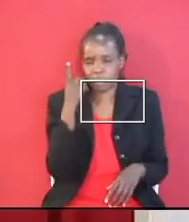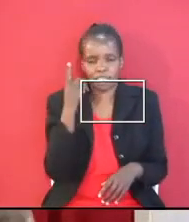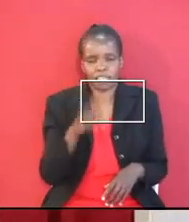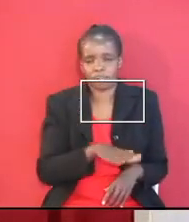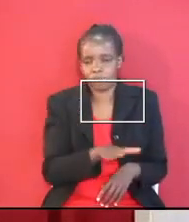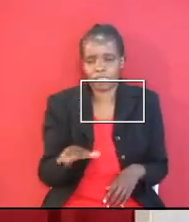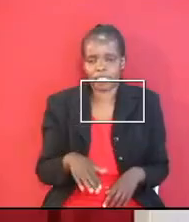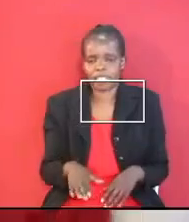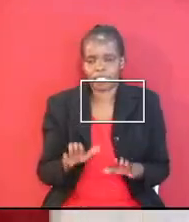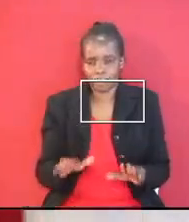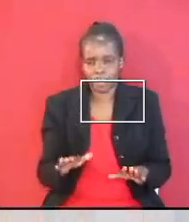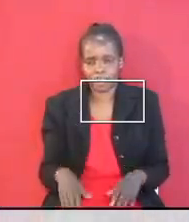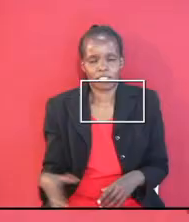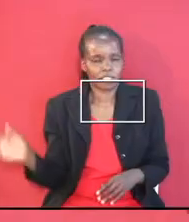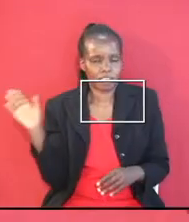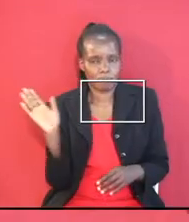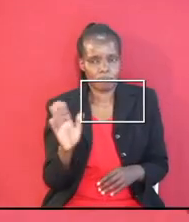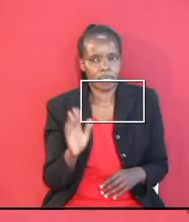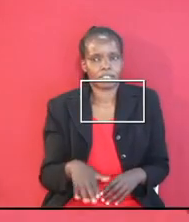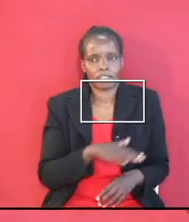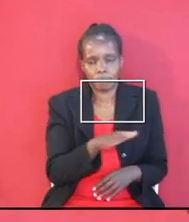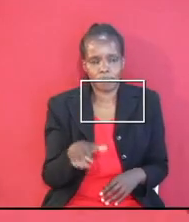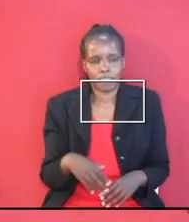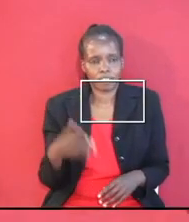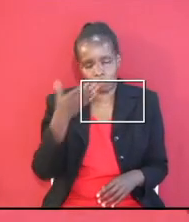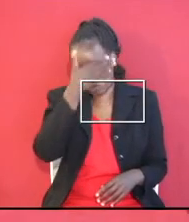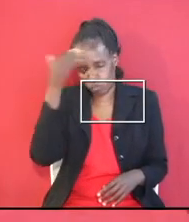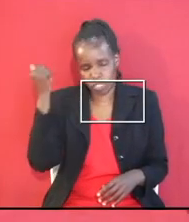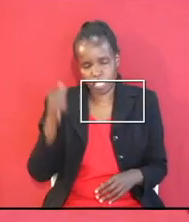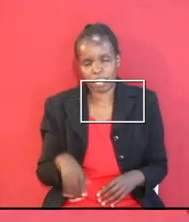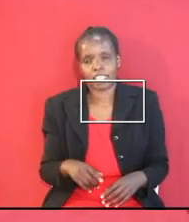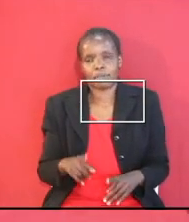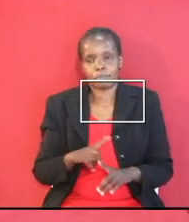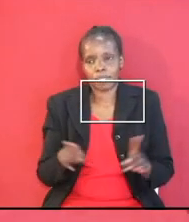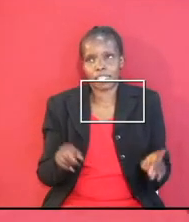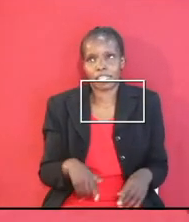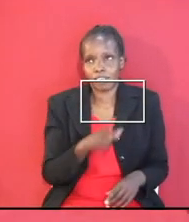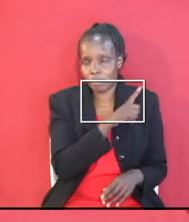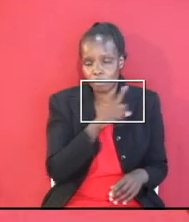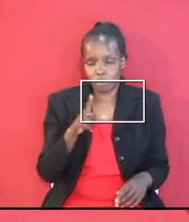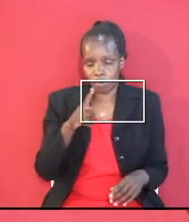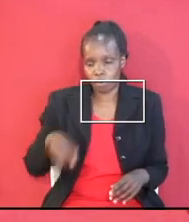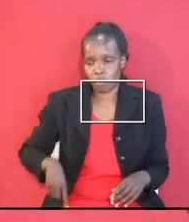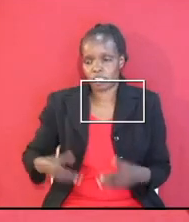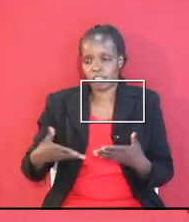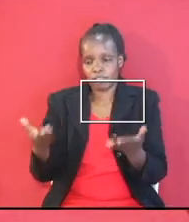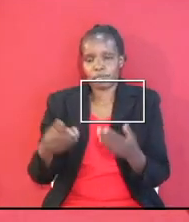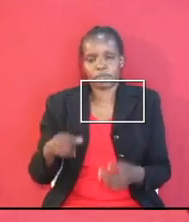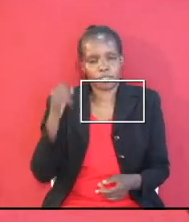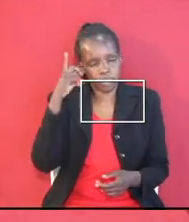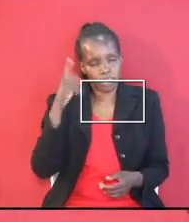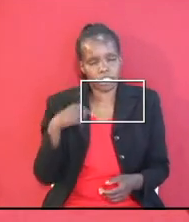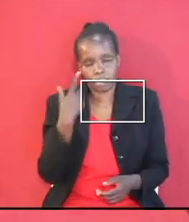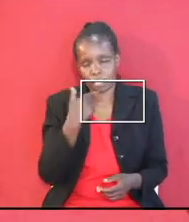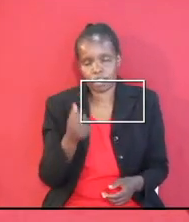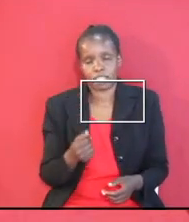wilderness for too long, when you come back to the vineyard, you might forget some few things. But the Lord says, I'll give you somebody who understands the language. Uh-huh.